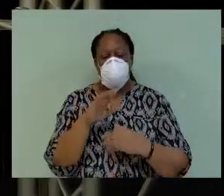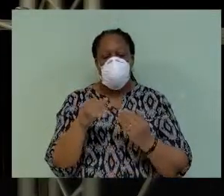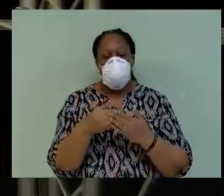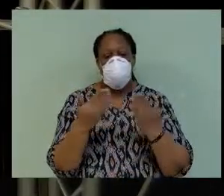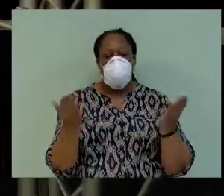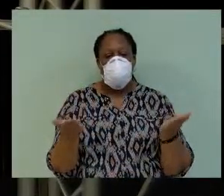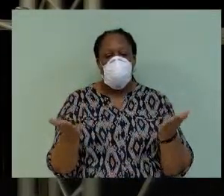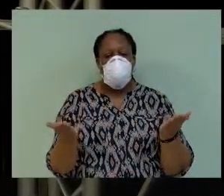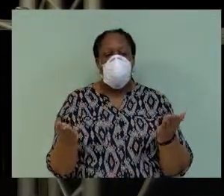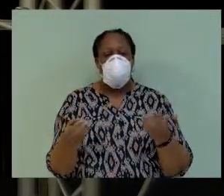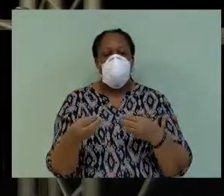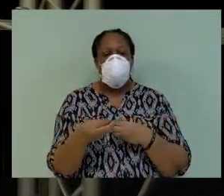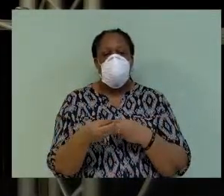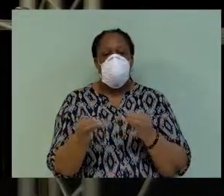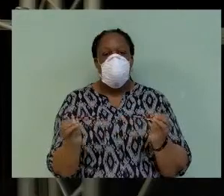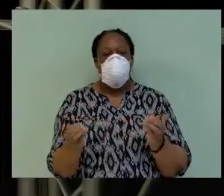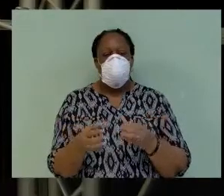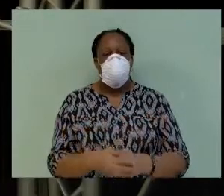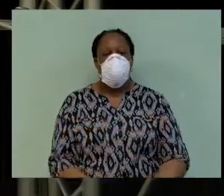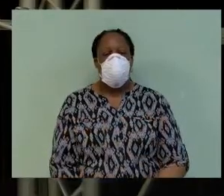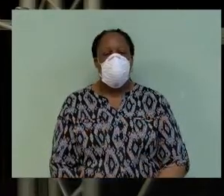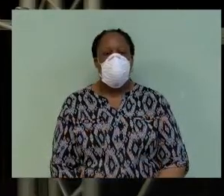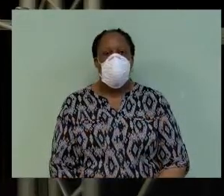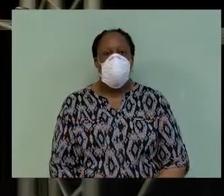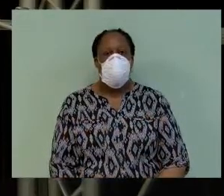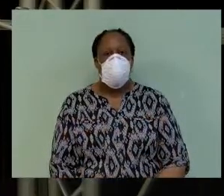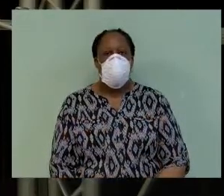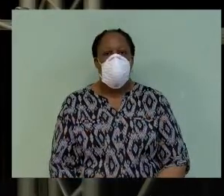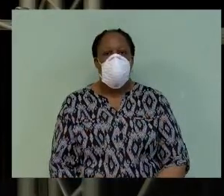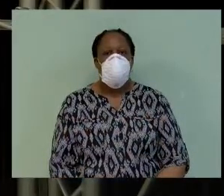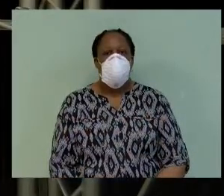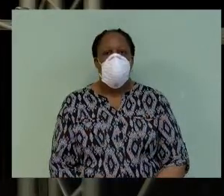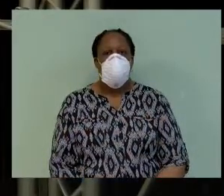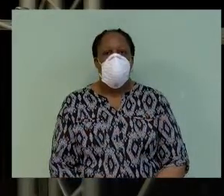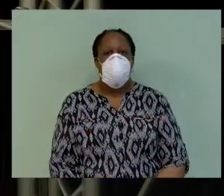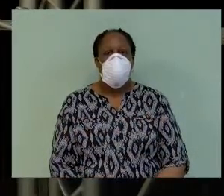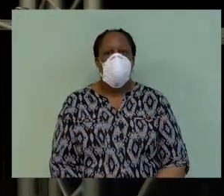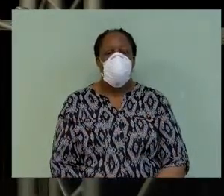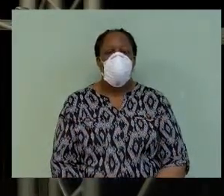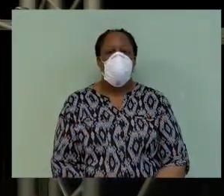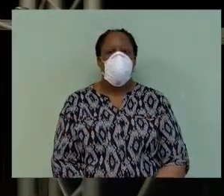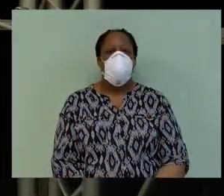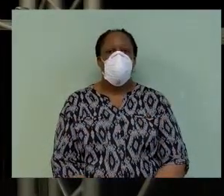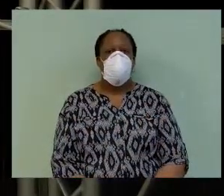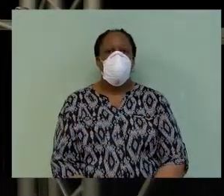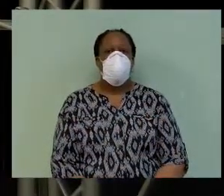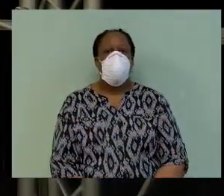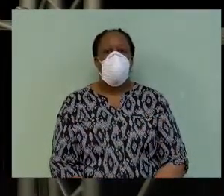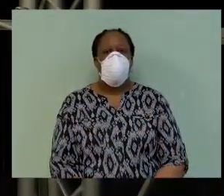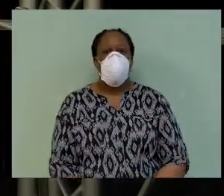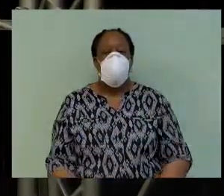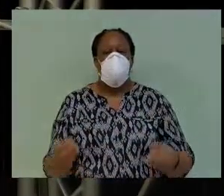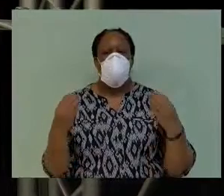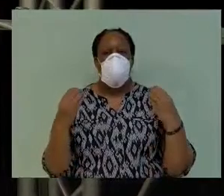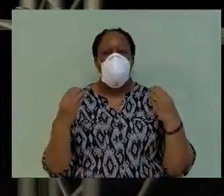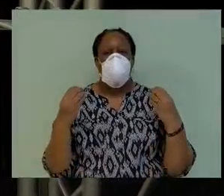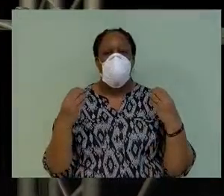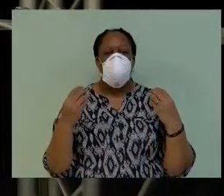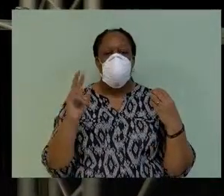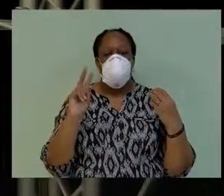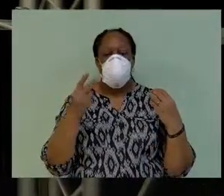the NEOC. My name is Jacqueline Brown, and as was said earlier, I'm the Deputy Chief Immigration Officer. But